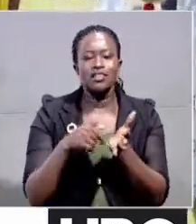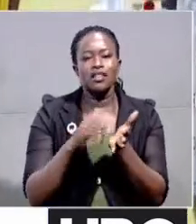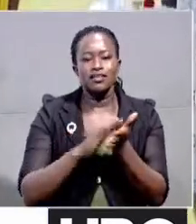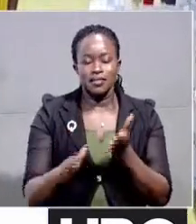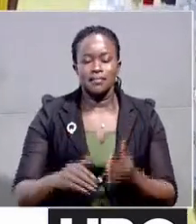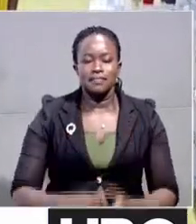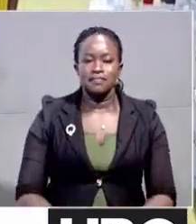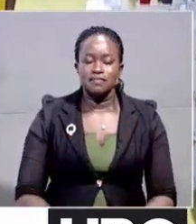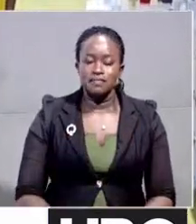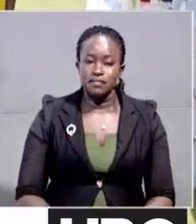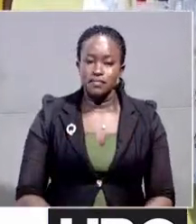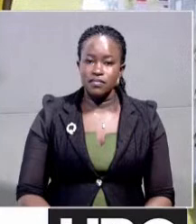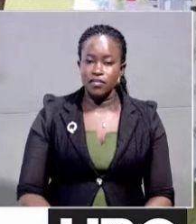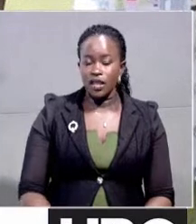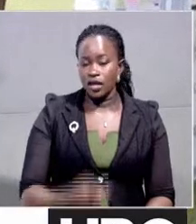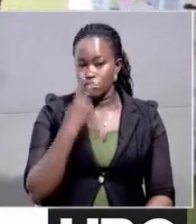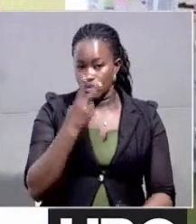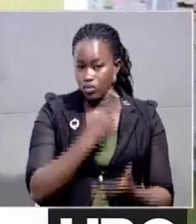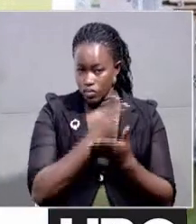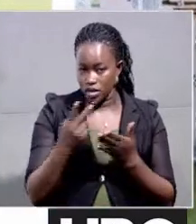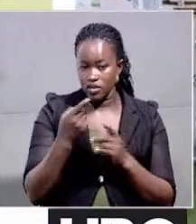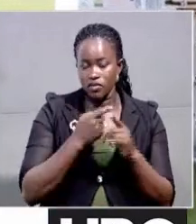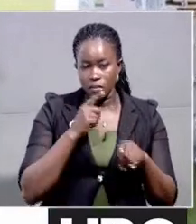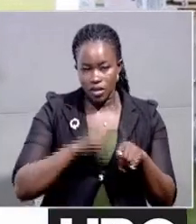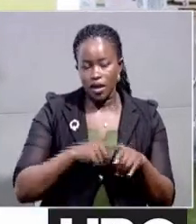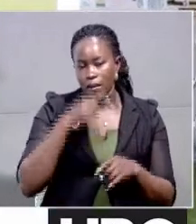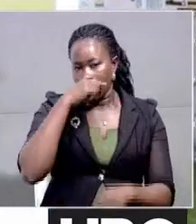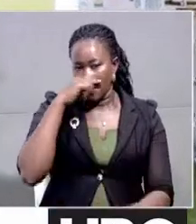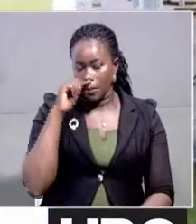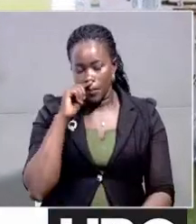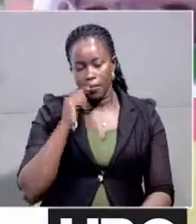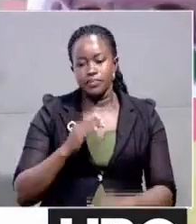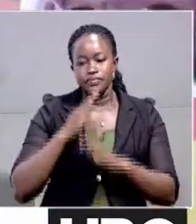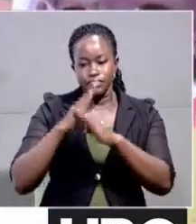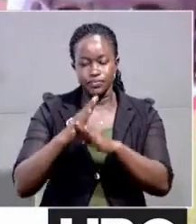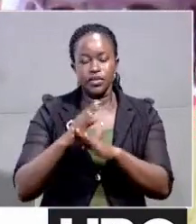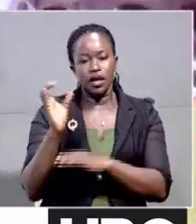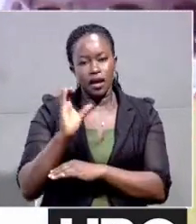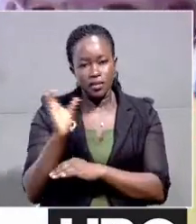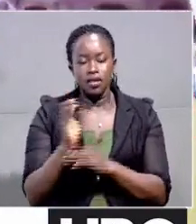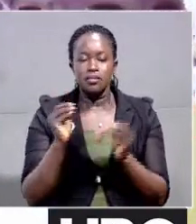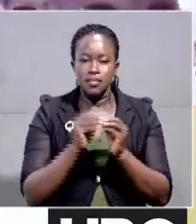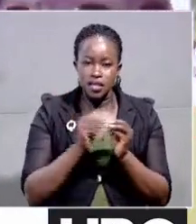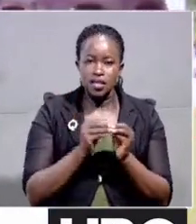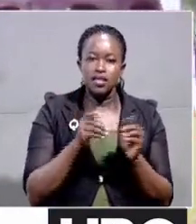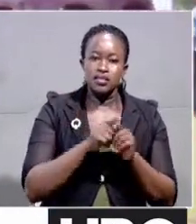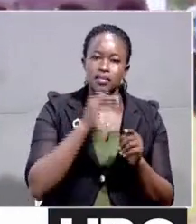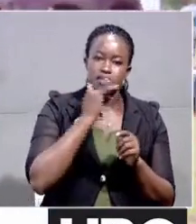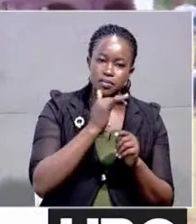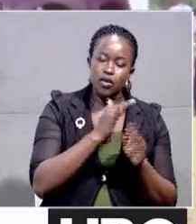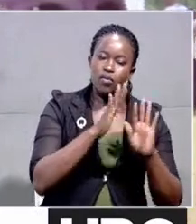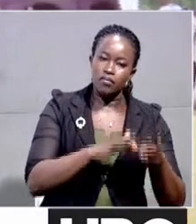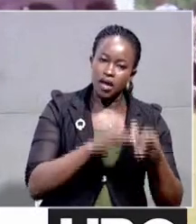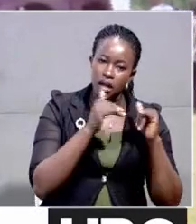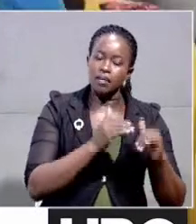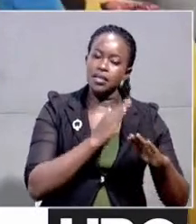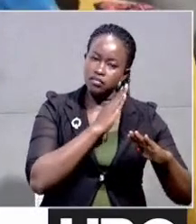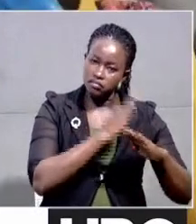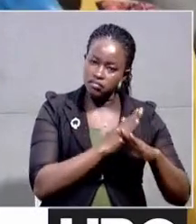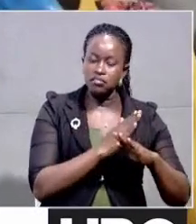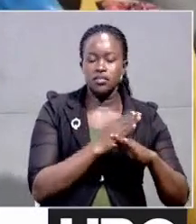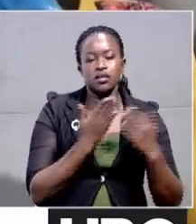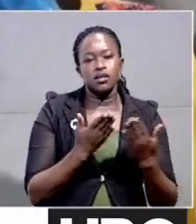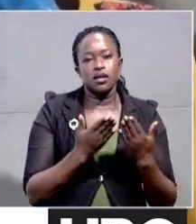It is now a fortnight ever since President Yoweri Kaguta Museveni suspended the cabinet meetings and the Speaker of Parliament too, sending Parliament into